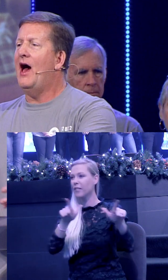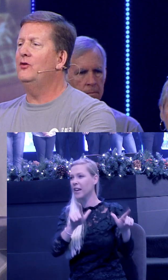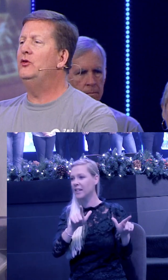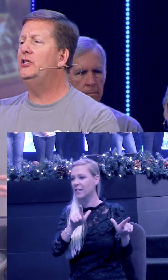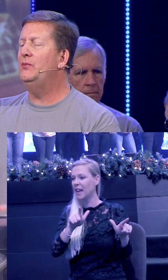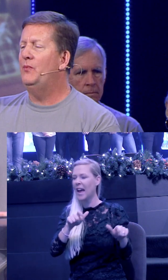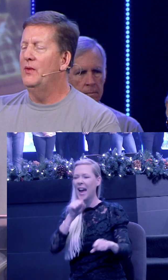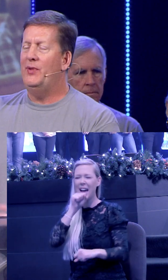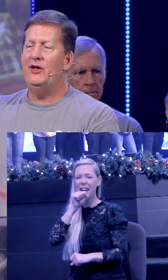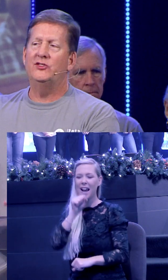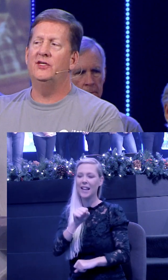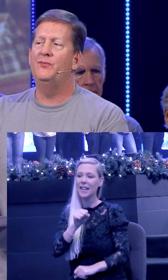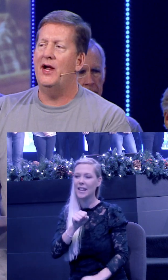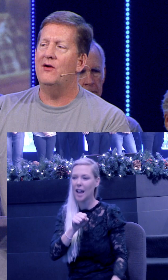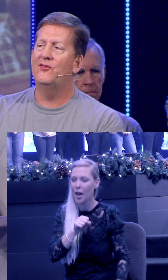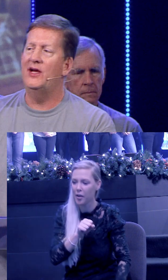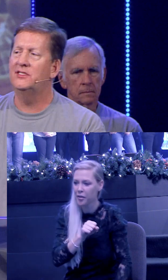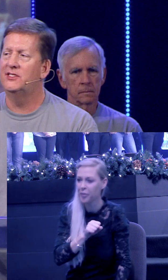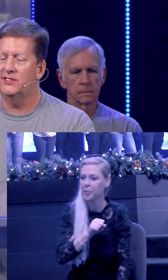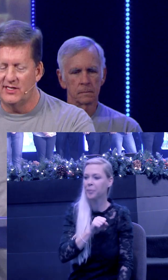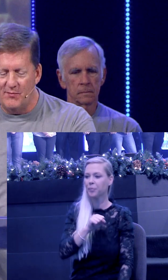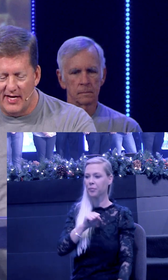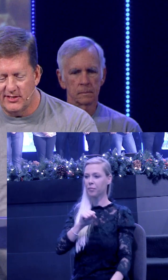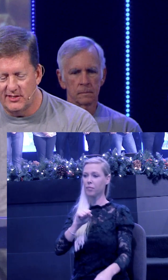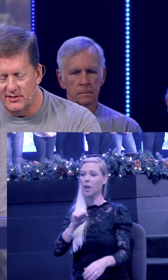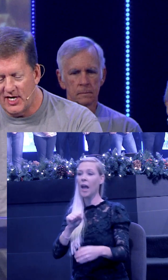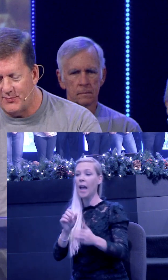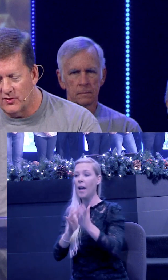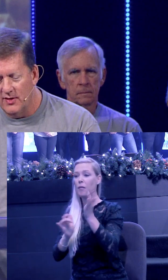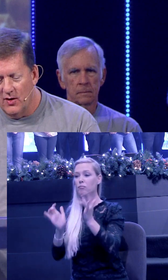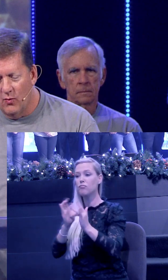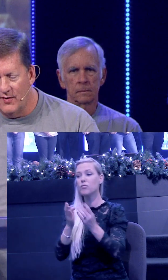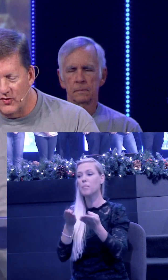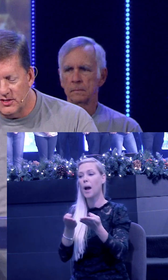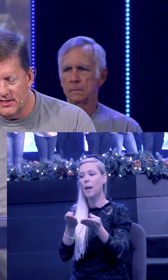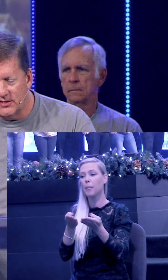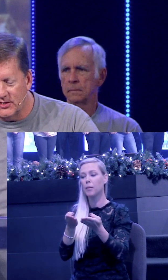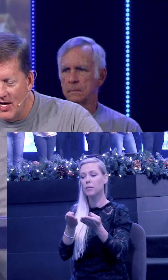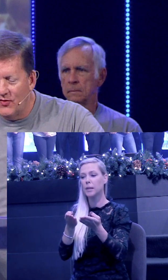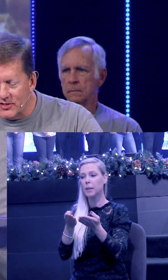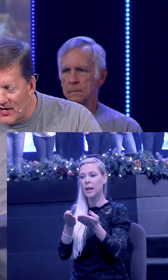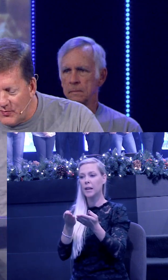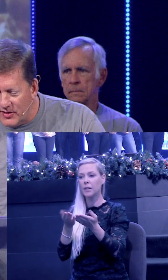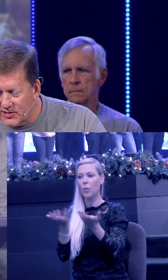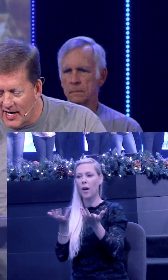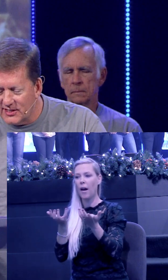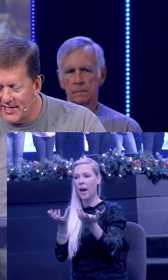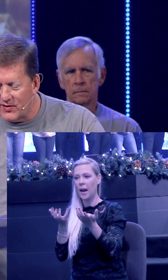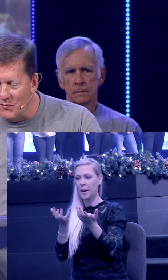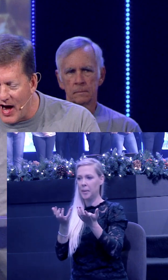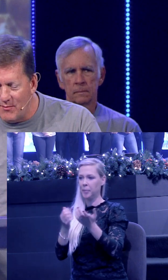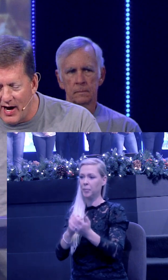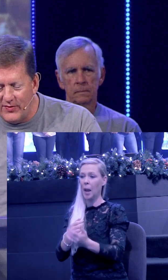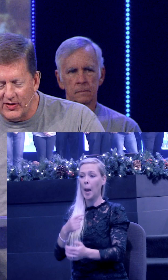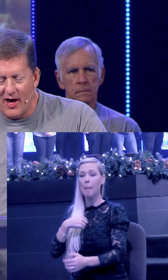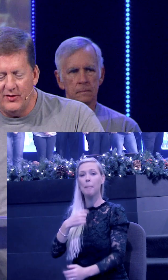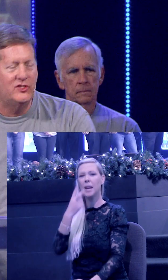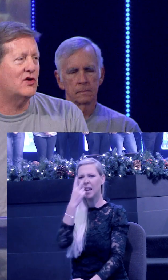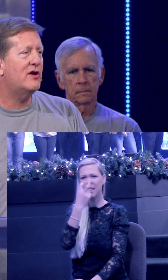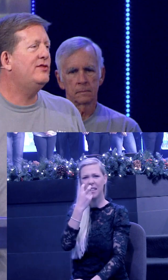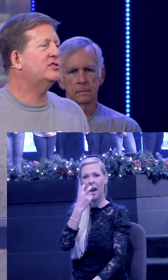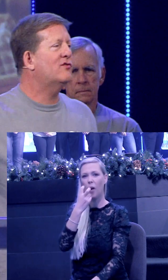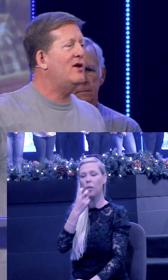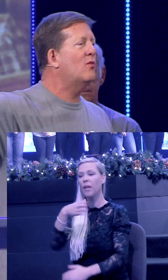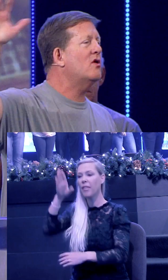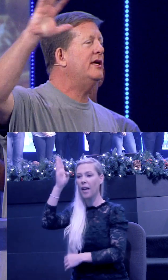love how Eugene Peterson paraphrases this in The Message in chapter 1, verse 6. He says, there's never been the slightest doubt in my mind that the God